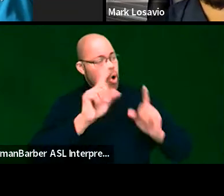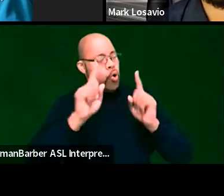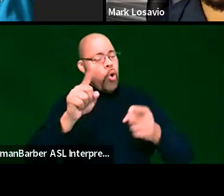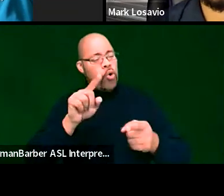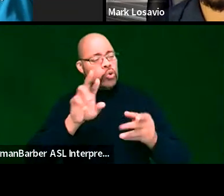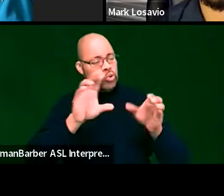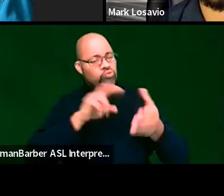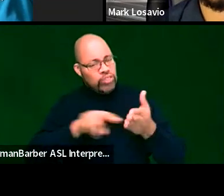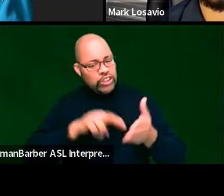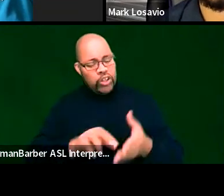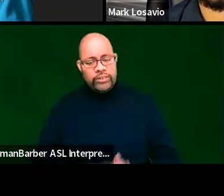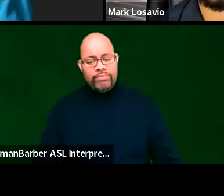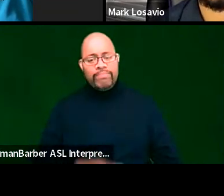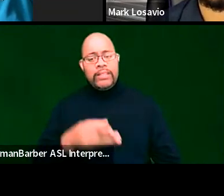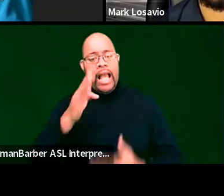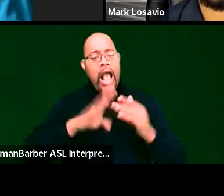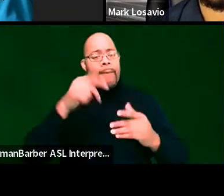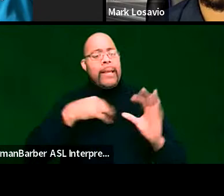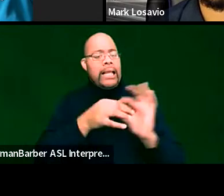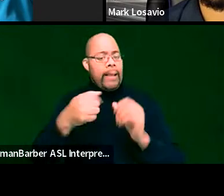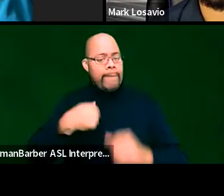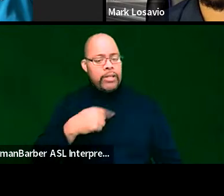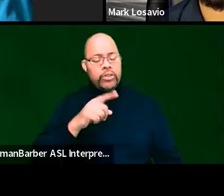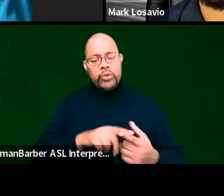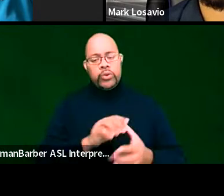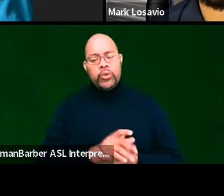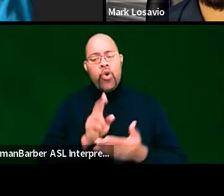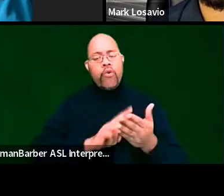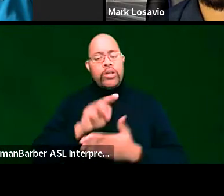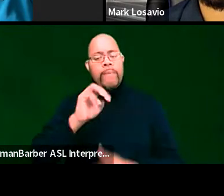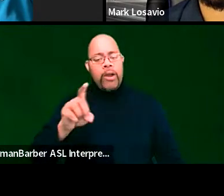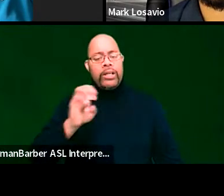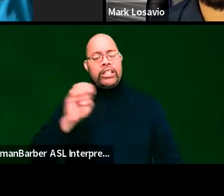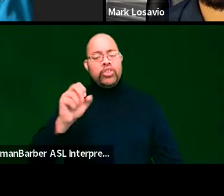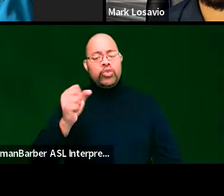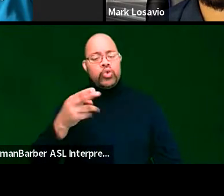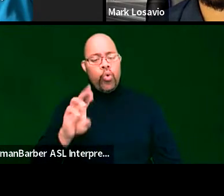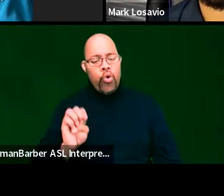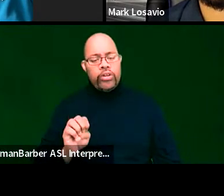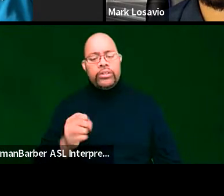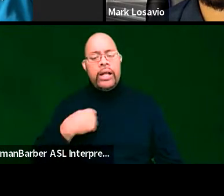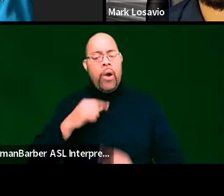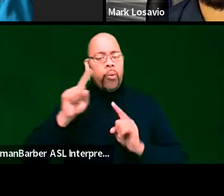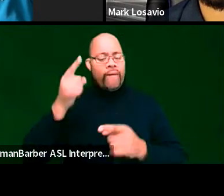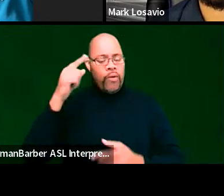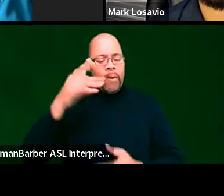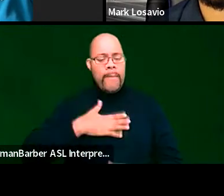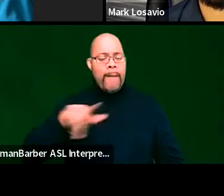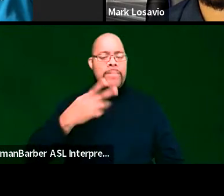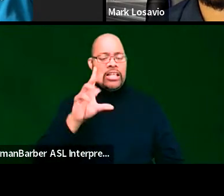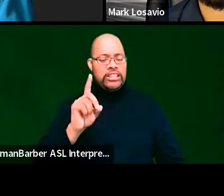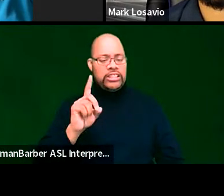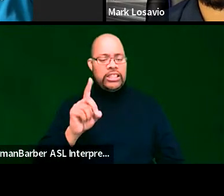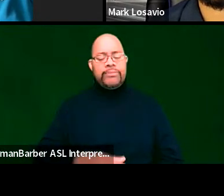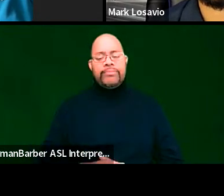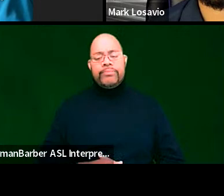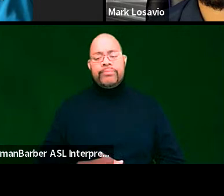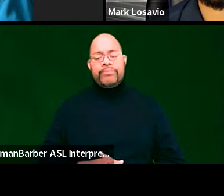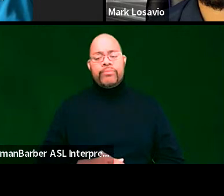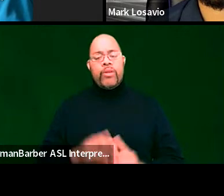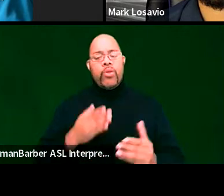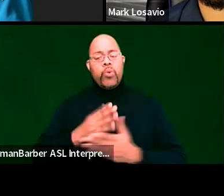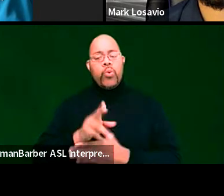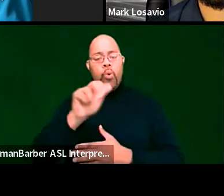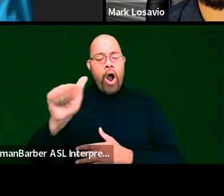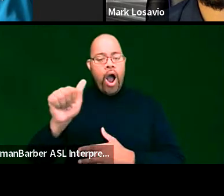your research. And he ended up connecting me to University of Maryland Eastern Shore, where I went to for my PhD, and through a